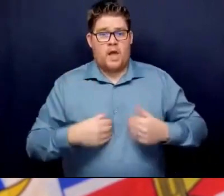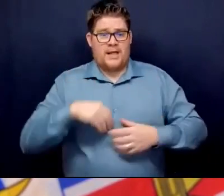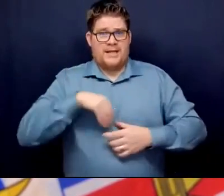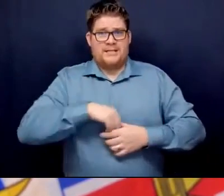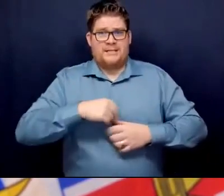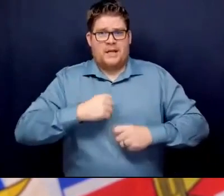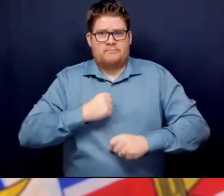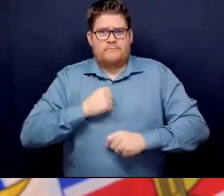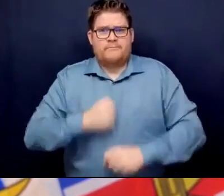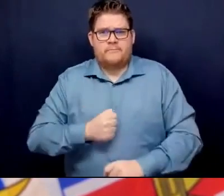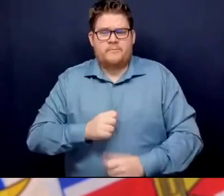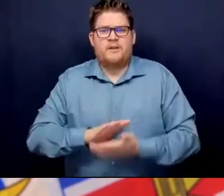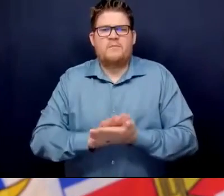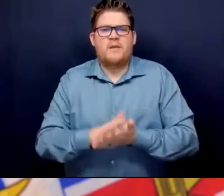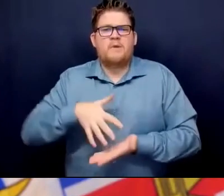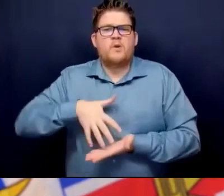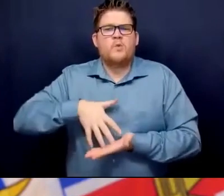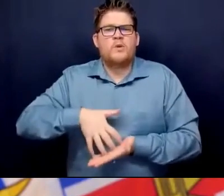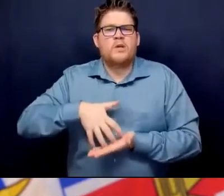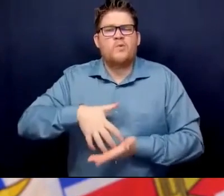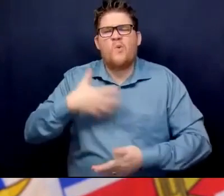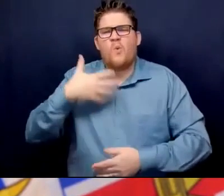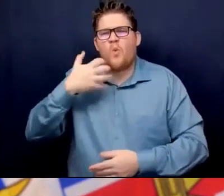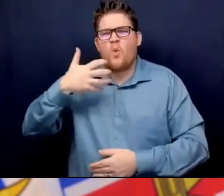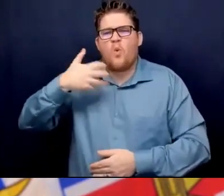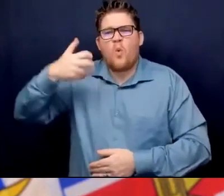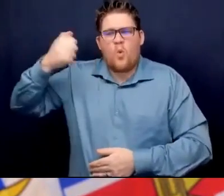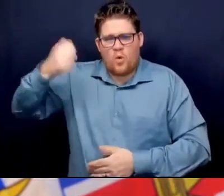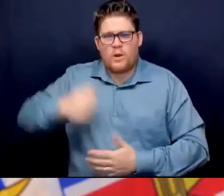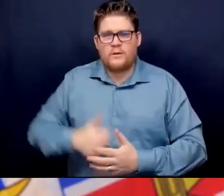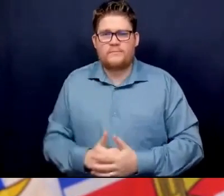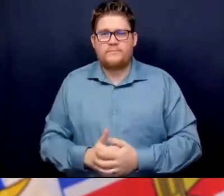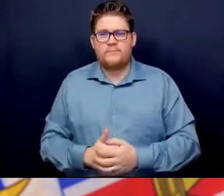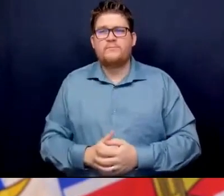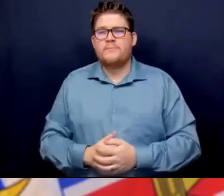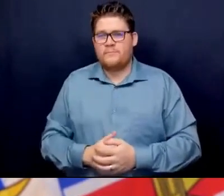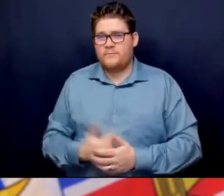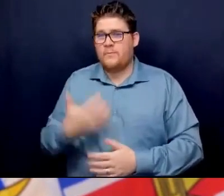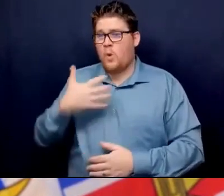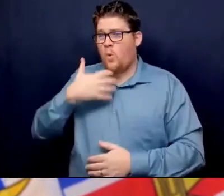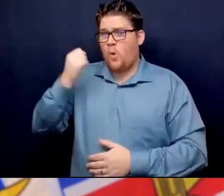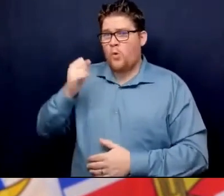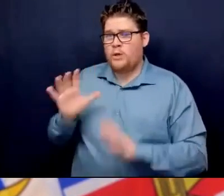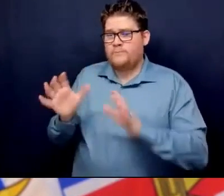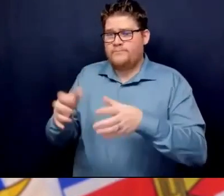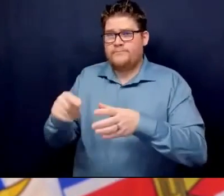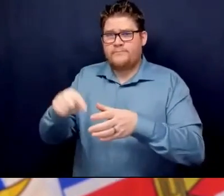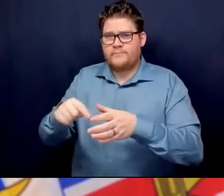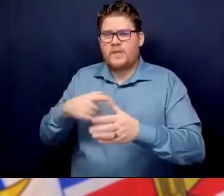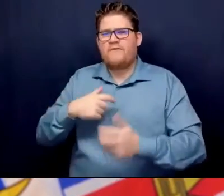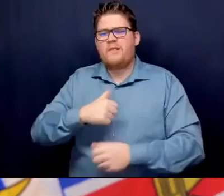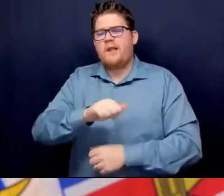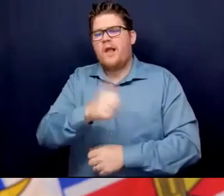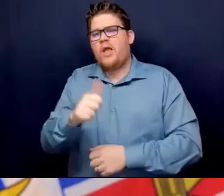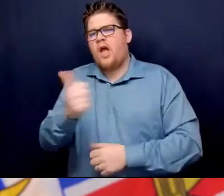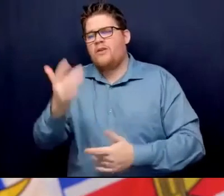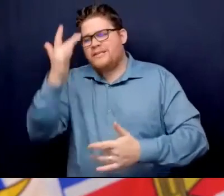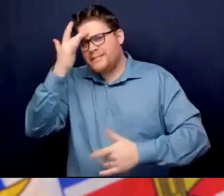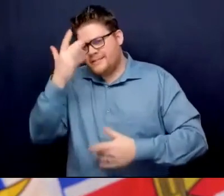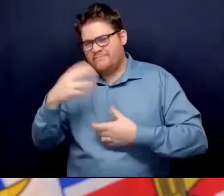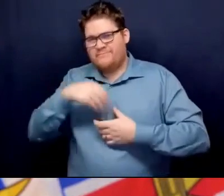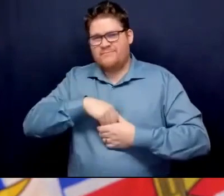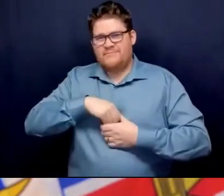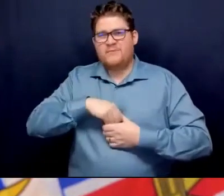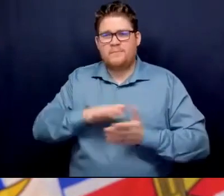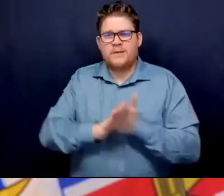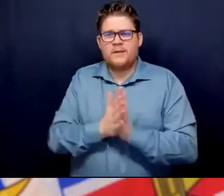not being as responsive as we get older. And many older people also have other underlying conditions that put them at risk. And the other group